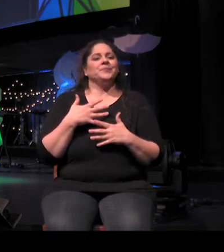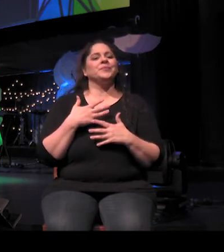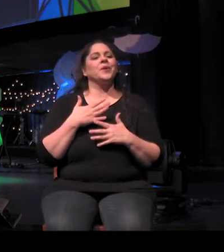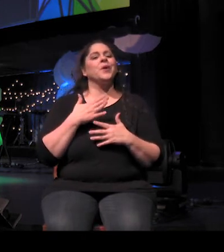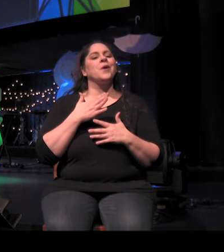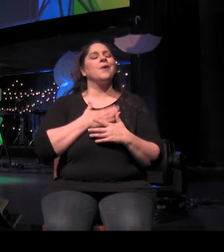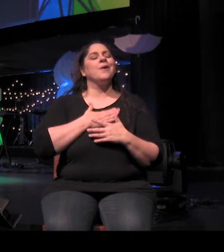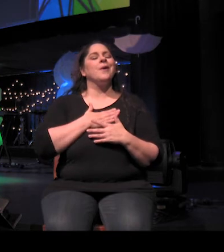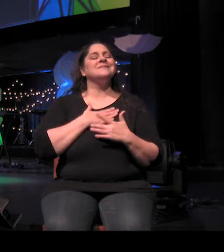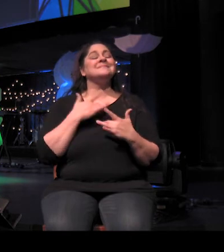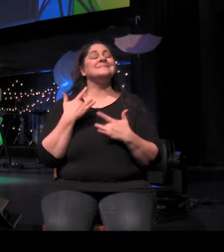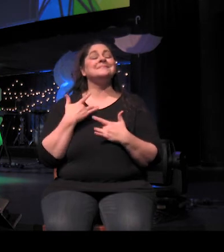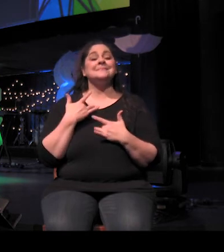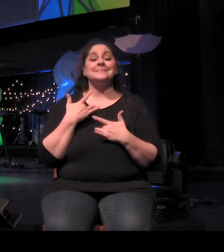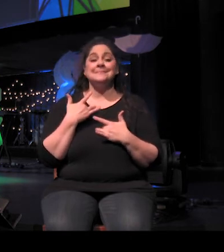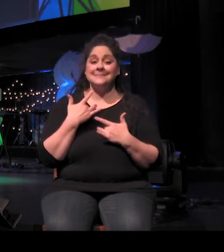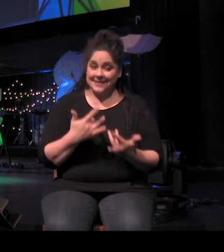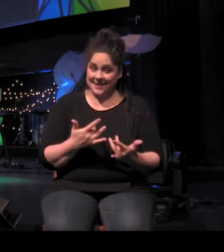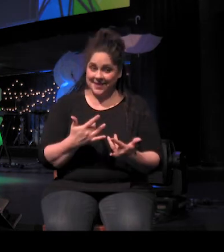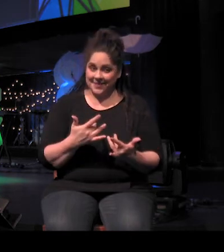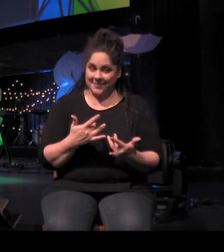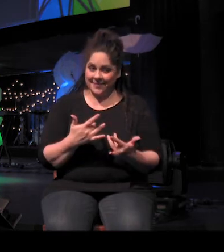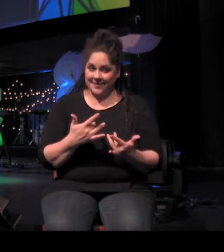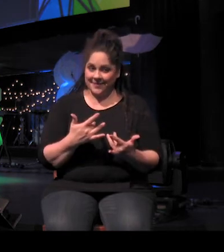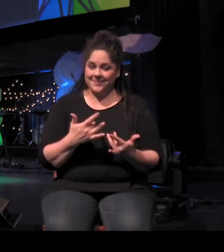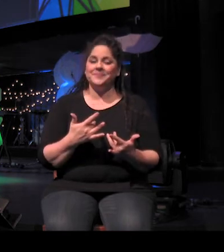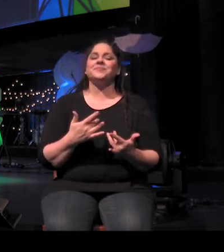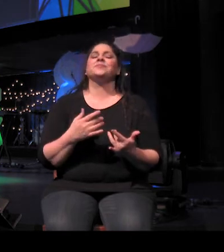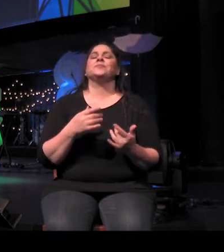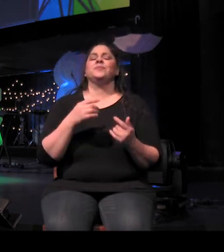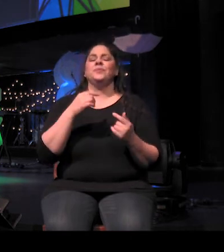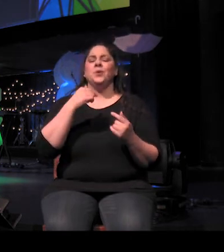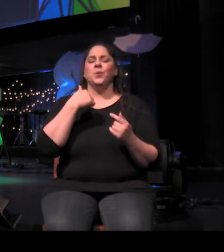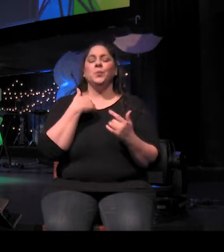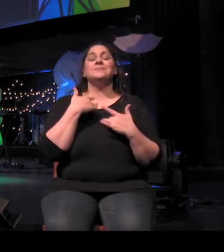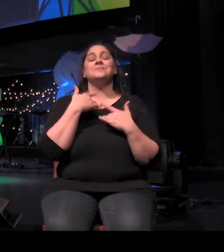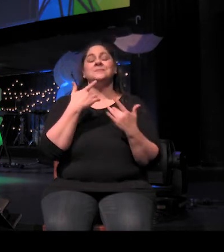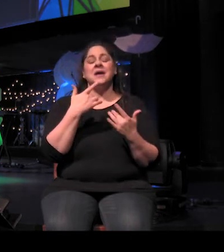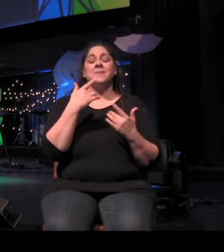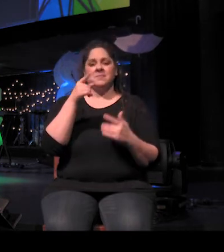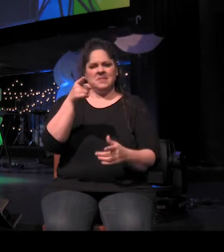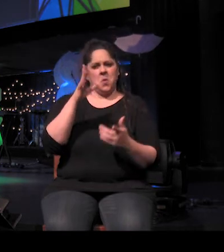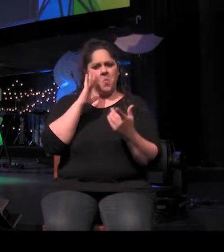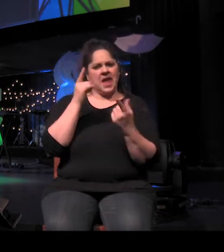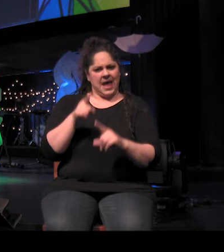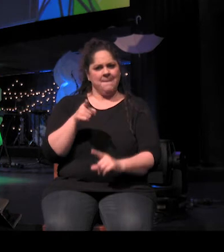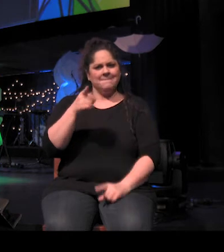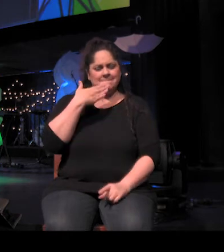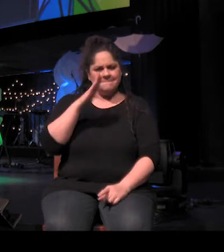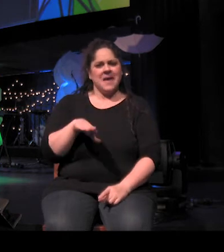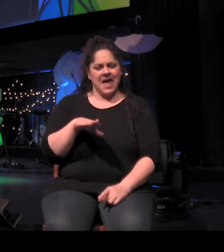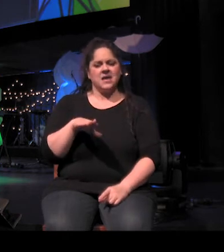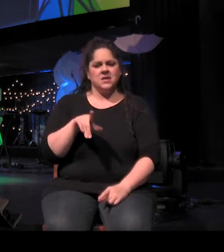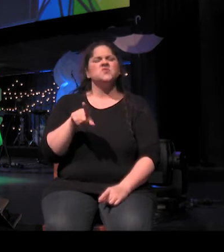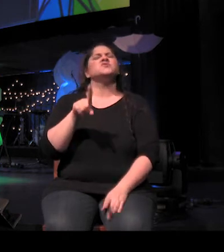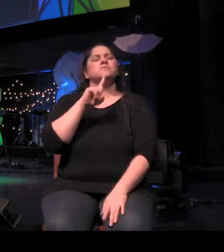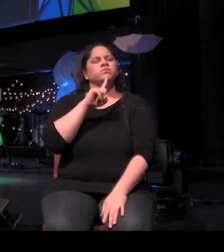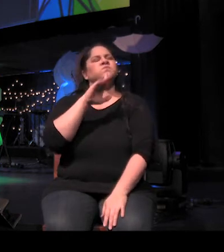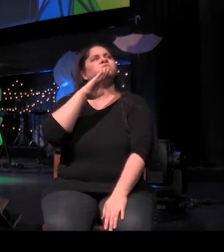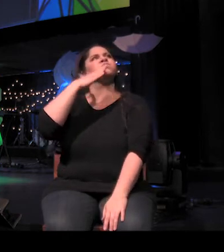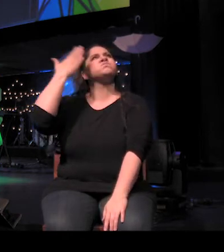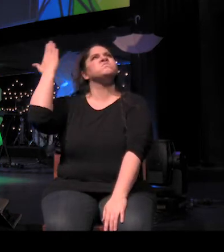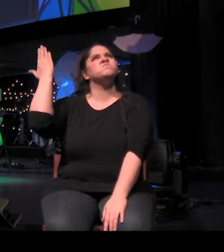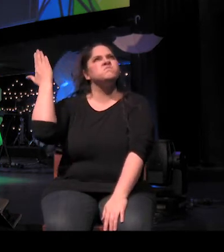our cognitive bias is in play, meaning that we think something bad that's going to happen, it's going to be